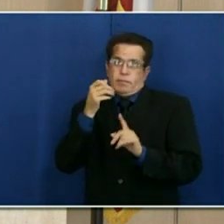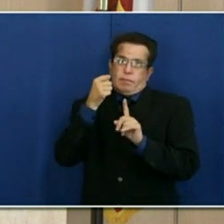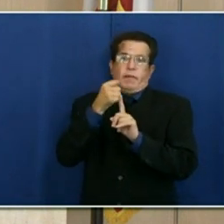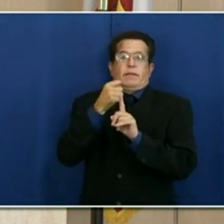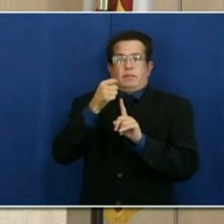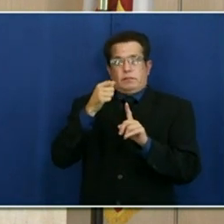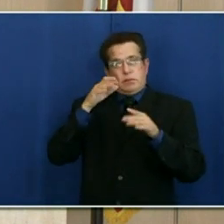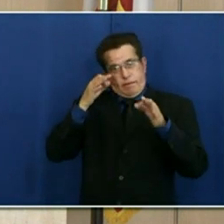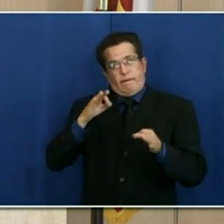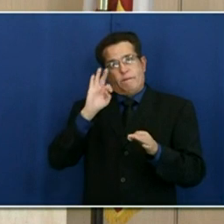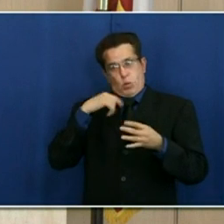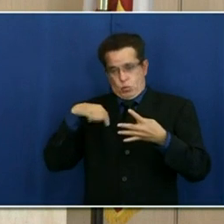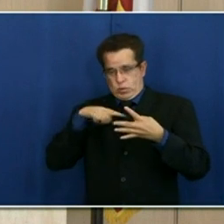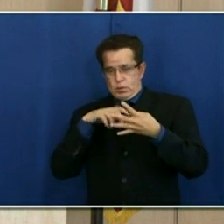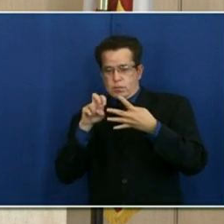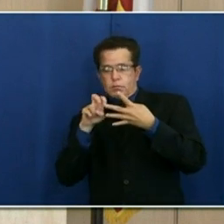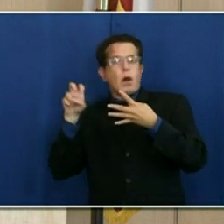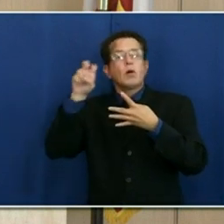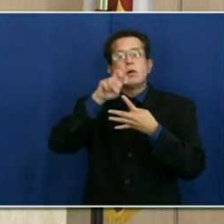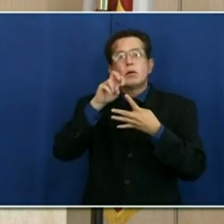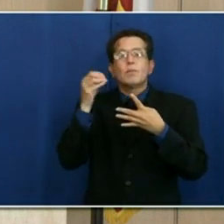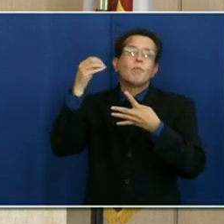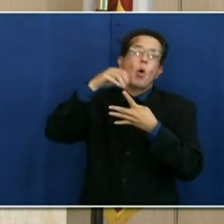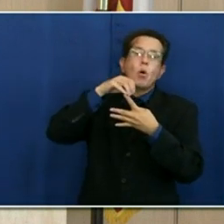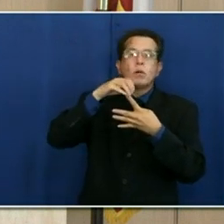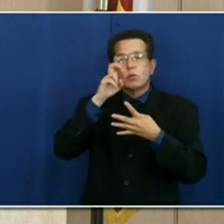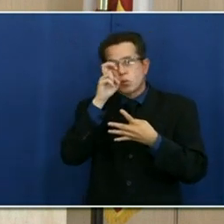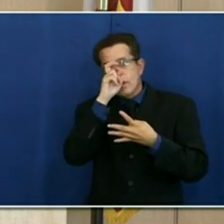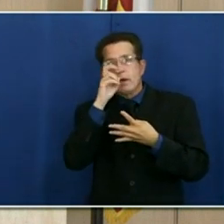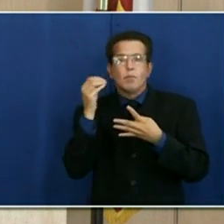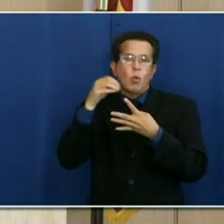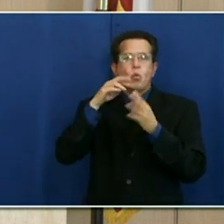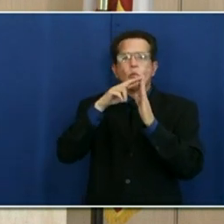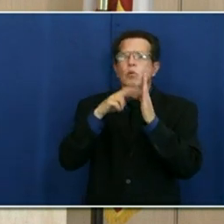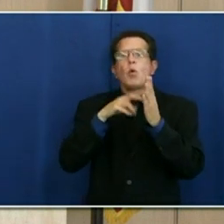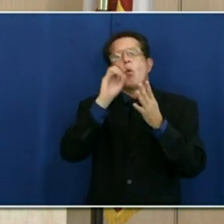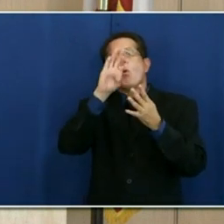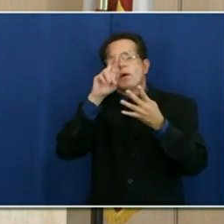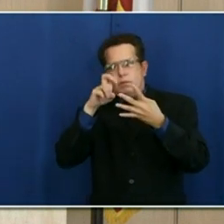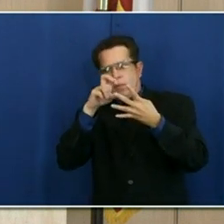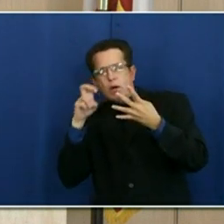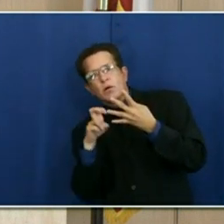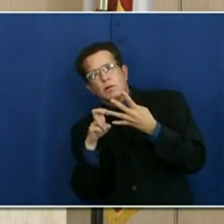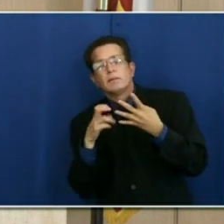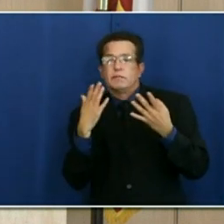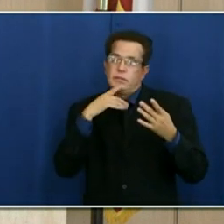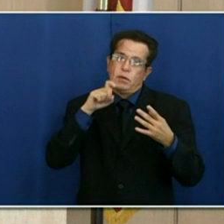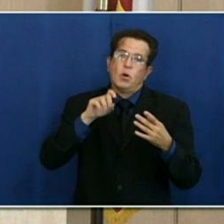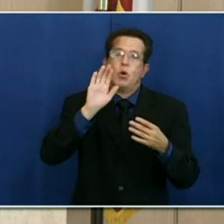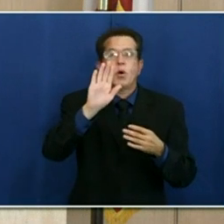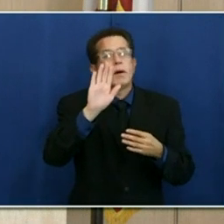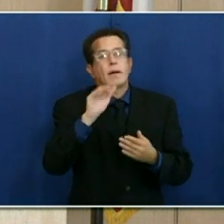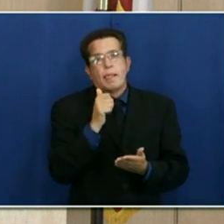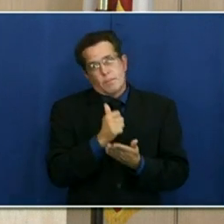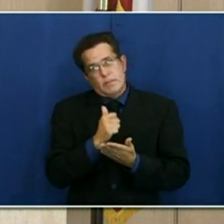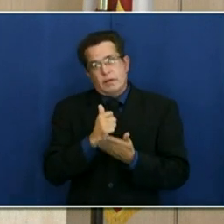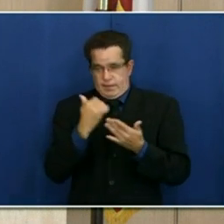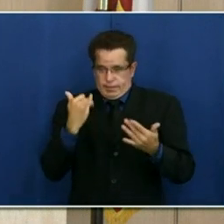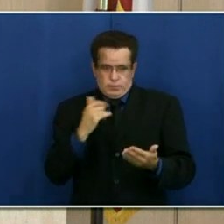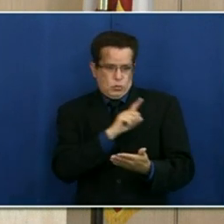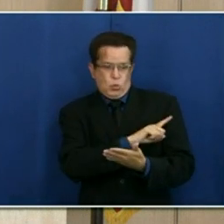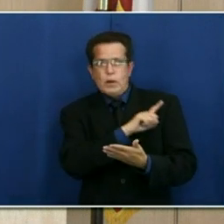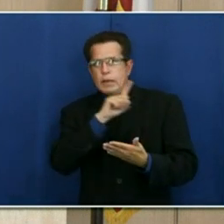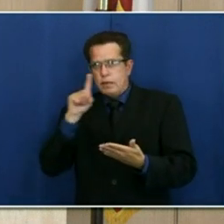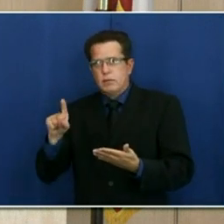we go to the purple tier or not going forward. So to drive this point even further, over this past week, we